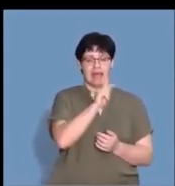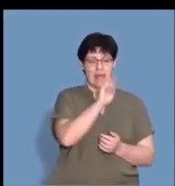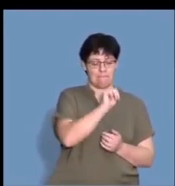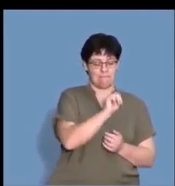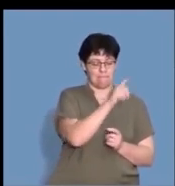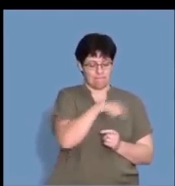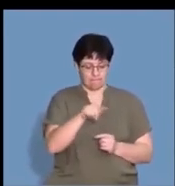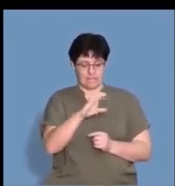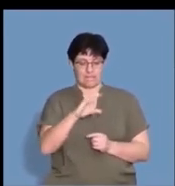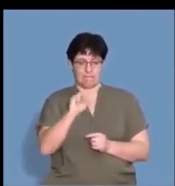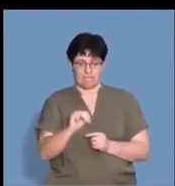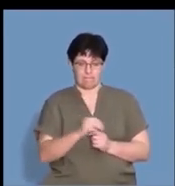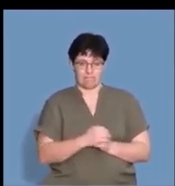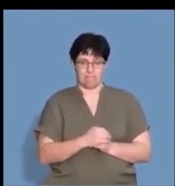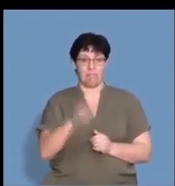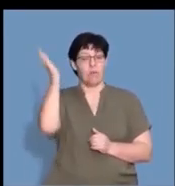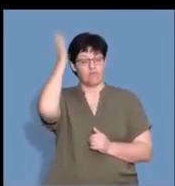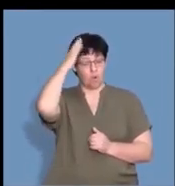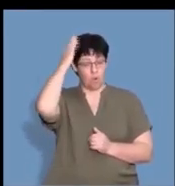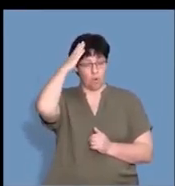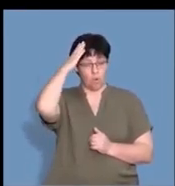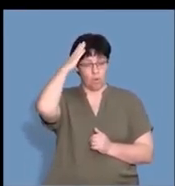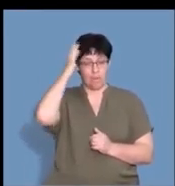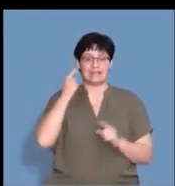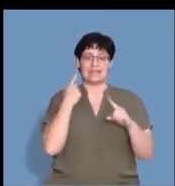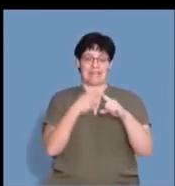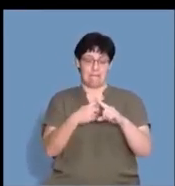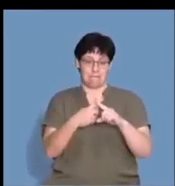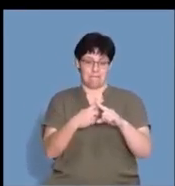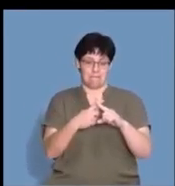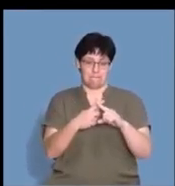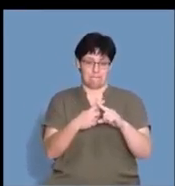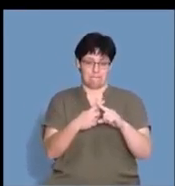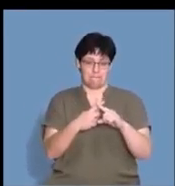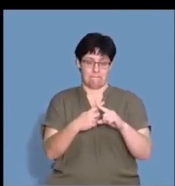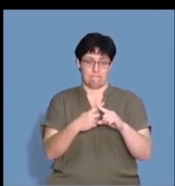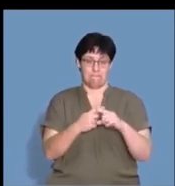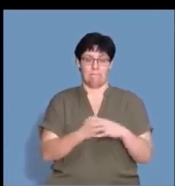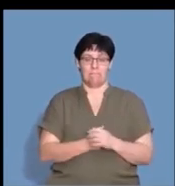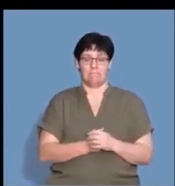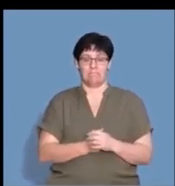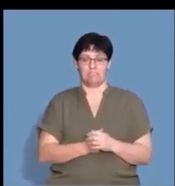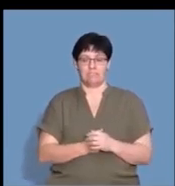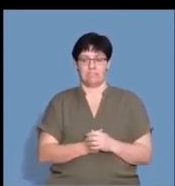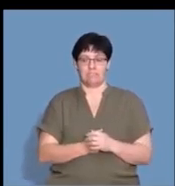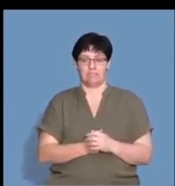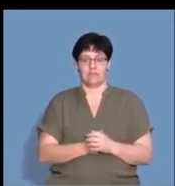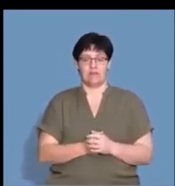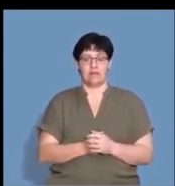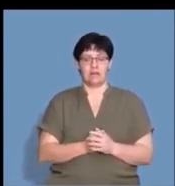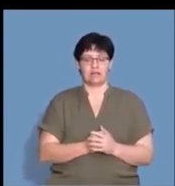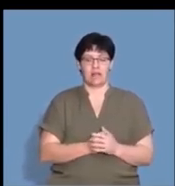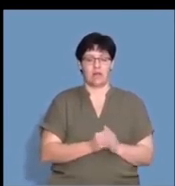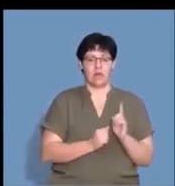kilometers to centimeters. So I know I need to multiply. I need to multiply, and I put a 1